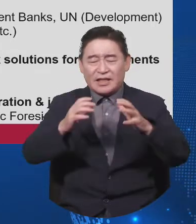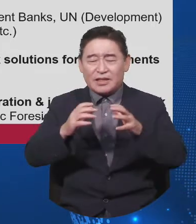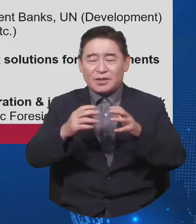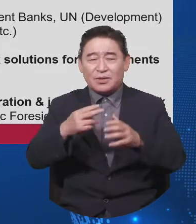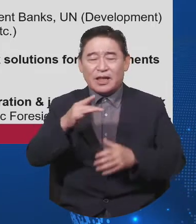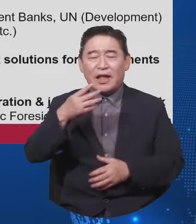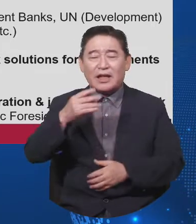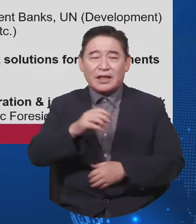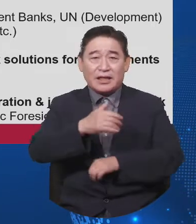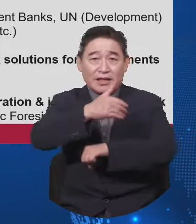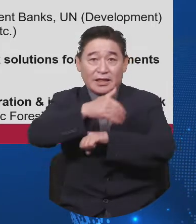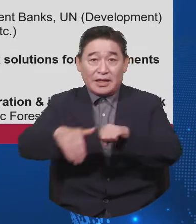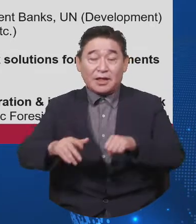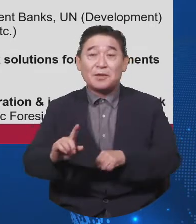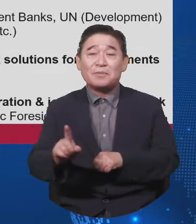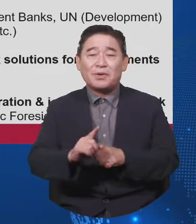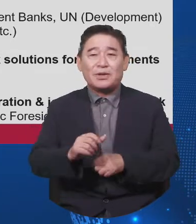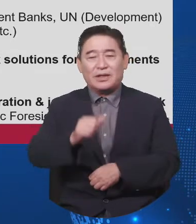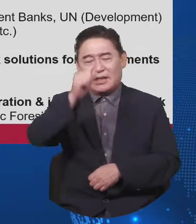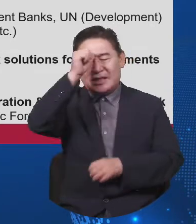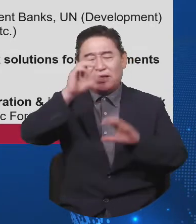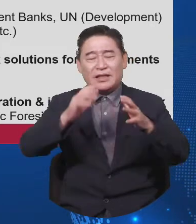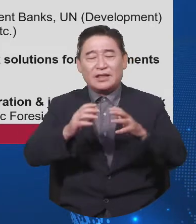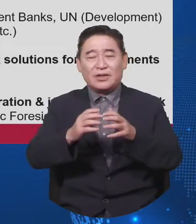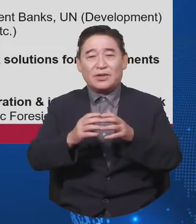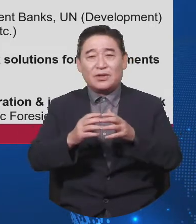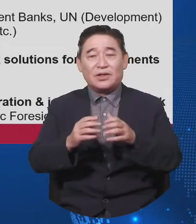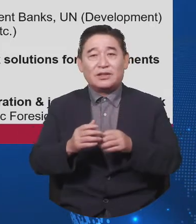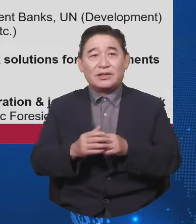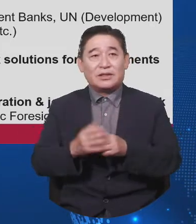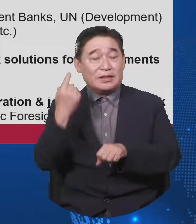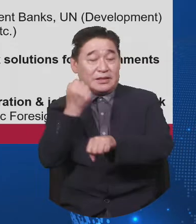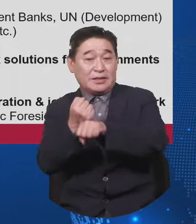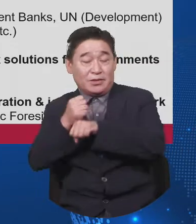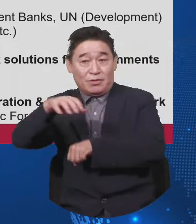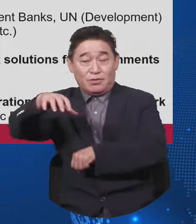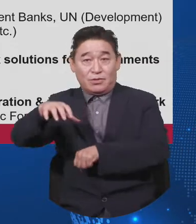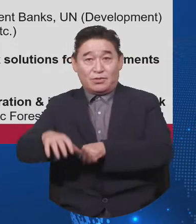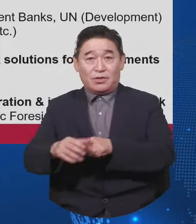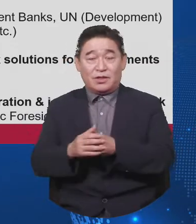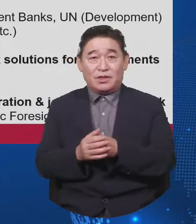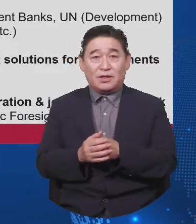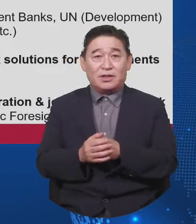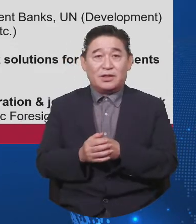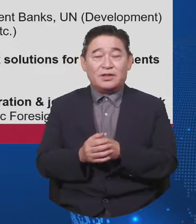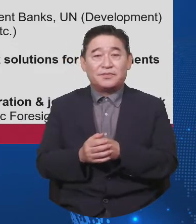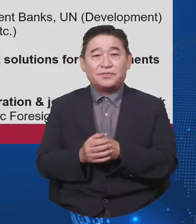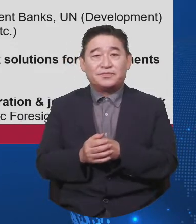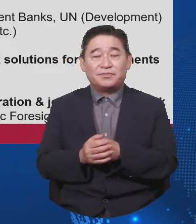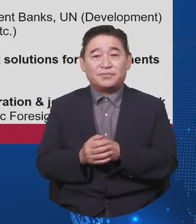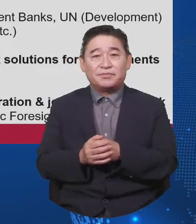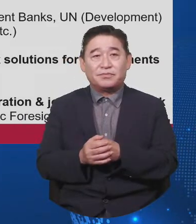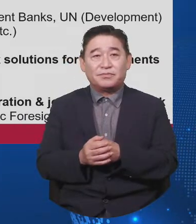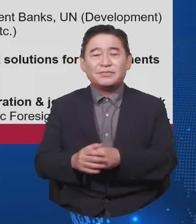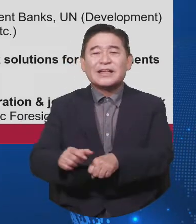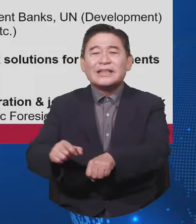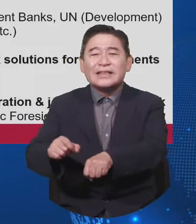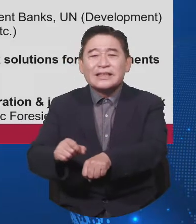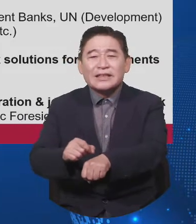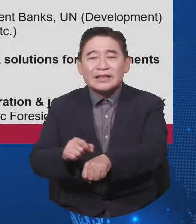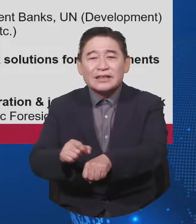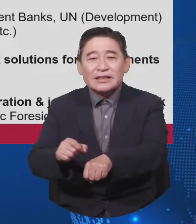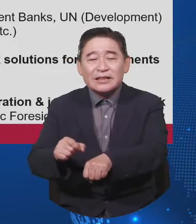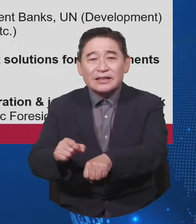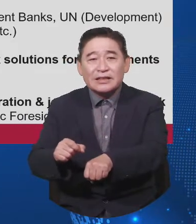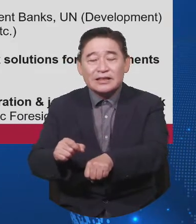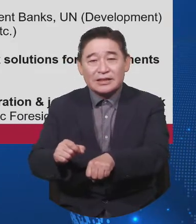some think tanks in India together with NEST, the network of southern think tanks. Some of those think tanks are closer